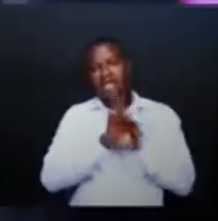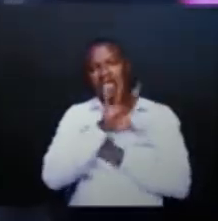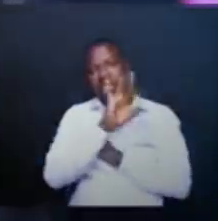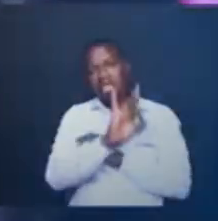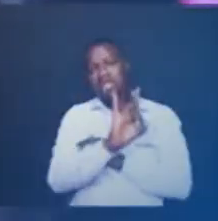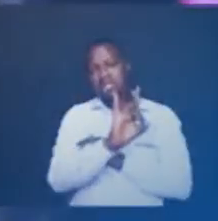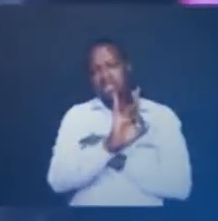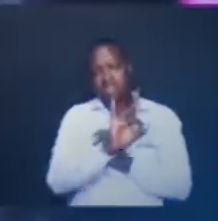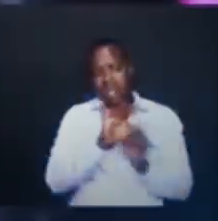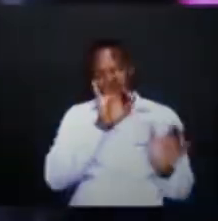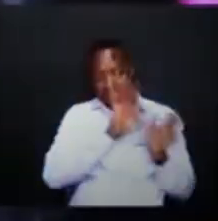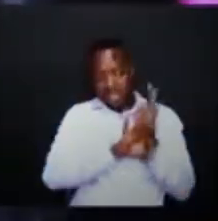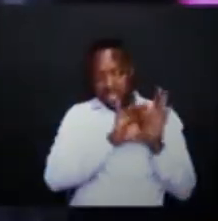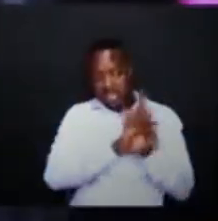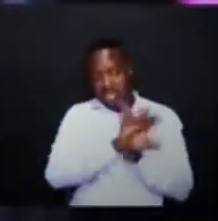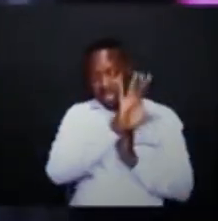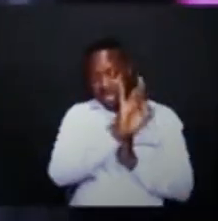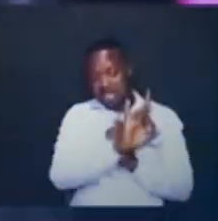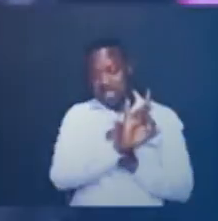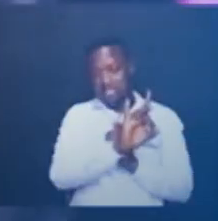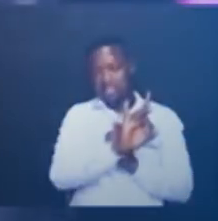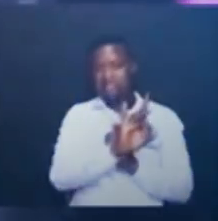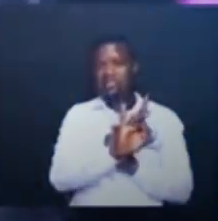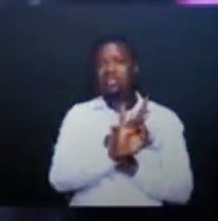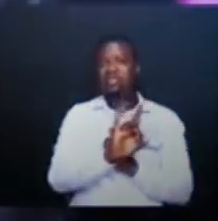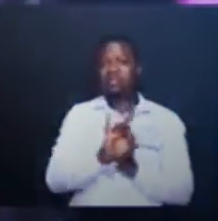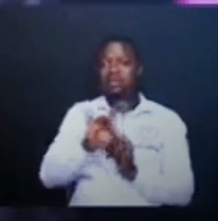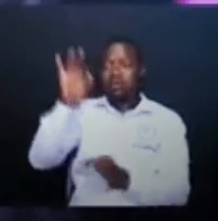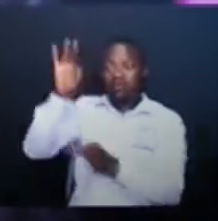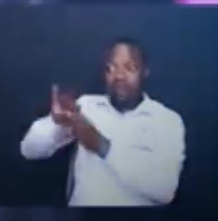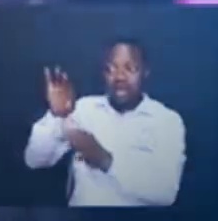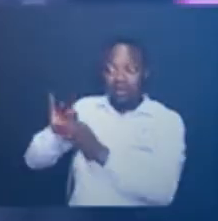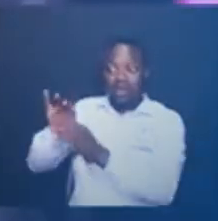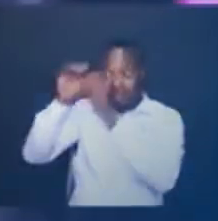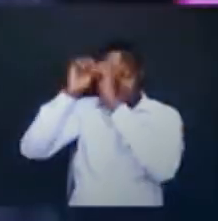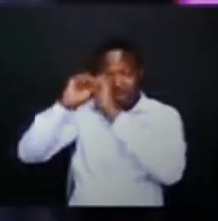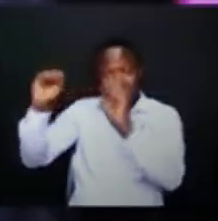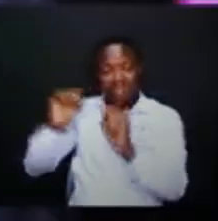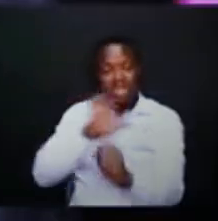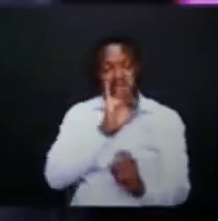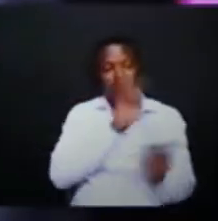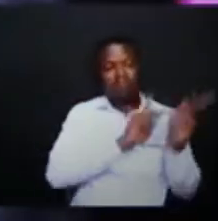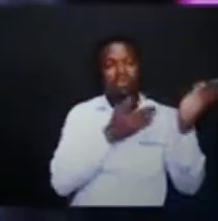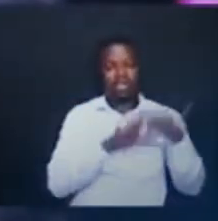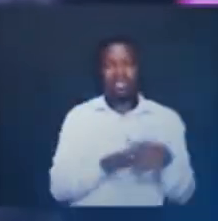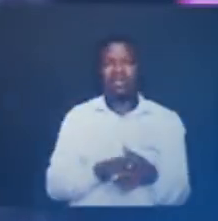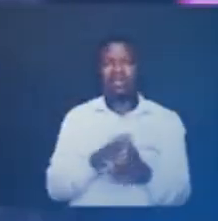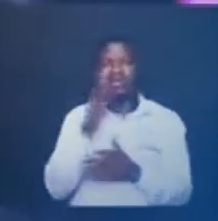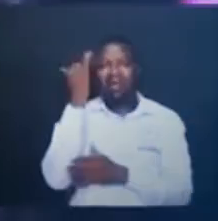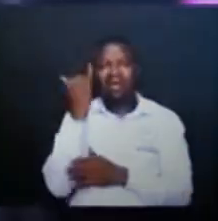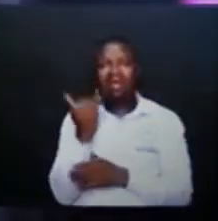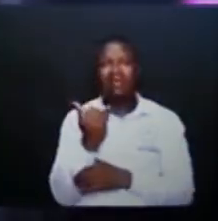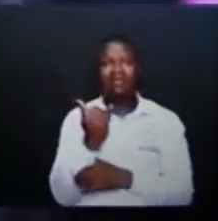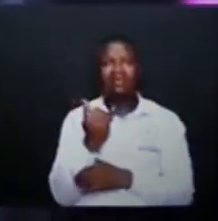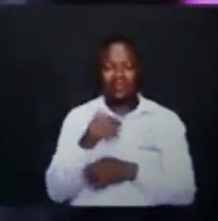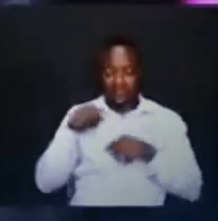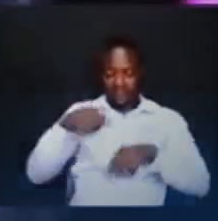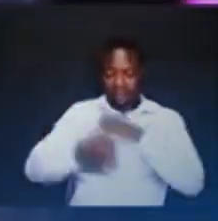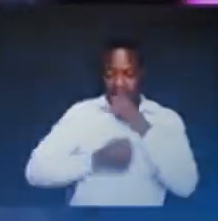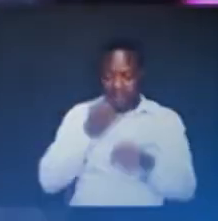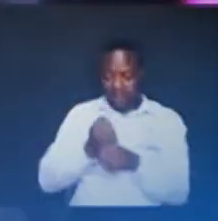8 Ghanaians die to elect a president? This year is